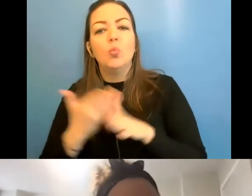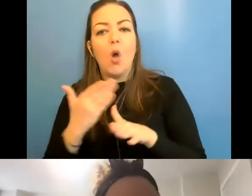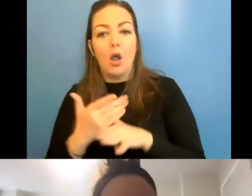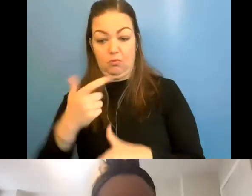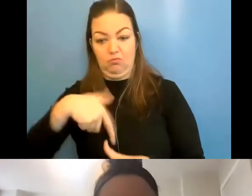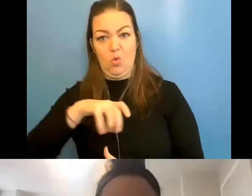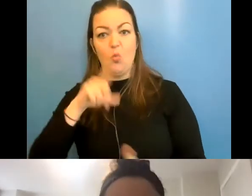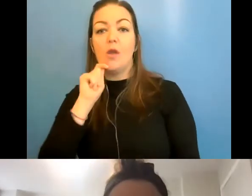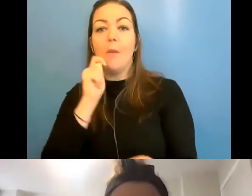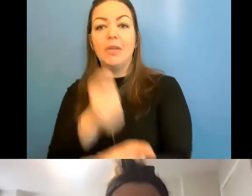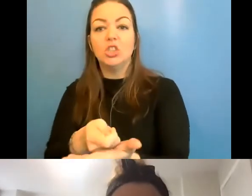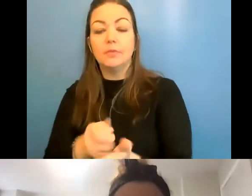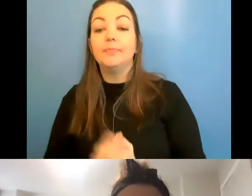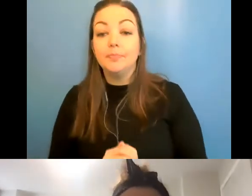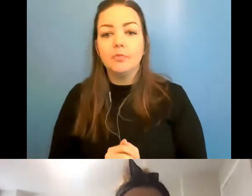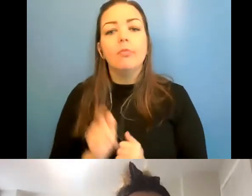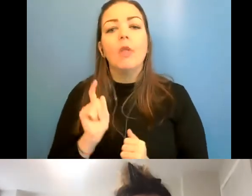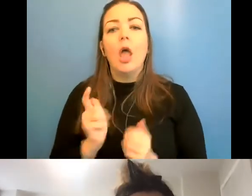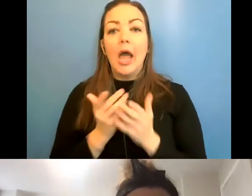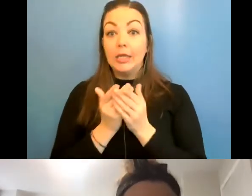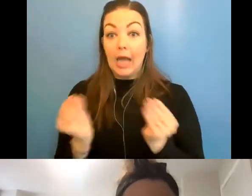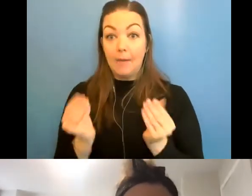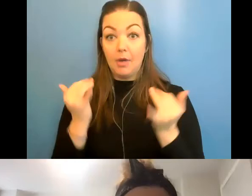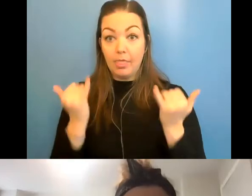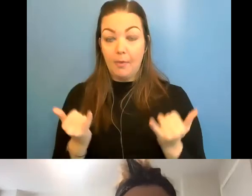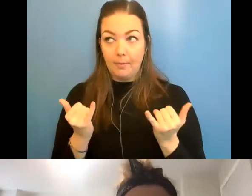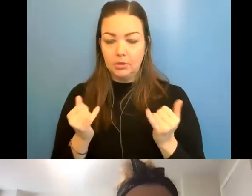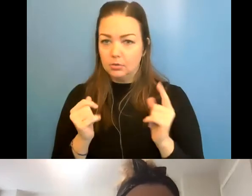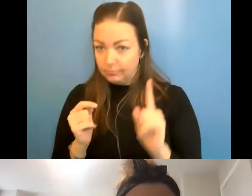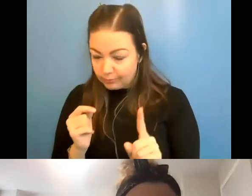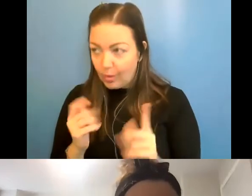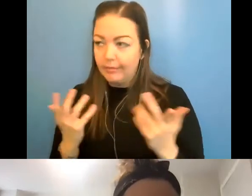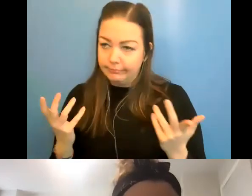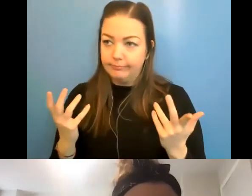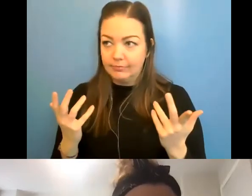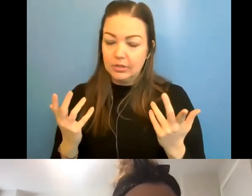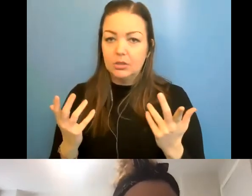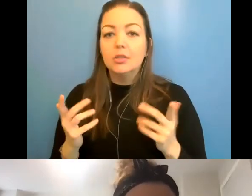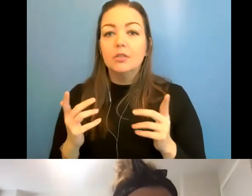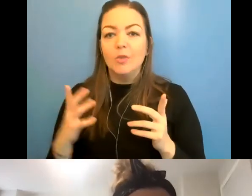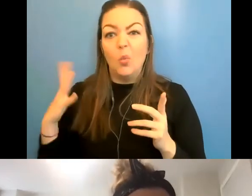So the gaps are at the moment, but we're going to find out where the gaps are when it comes to the next commissioning round, when